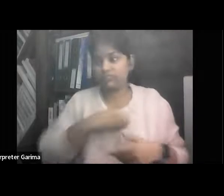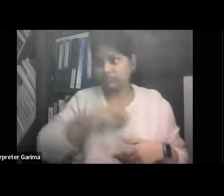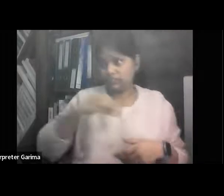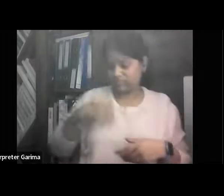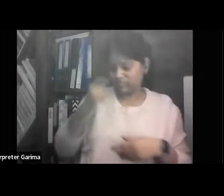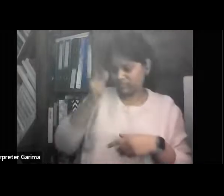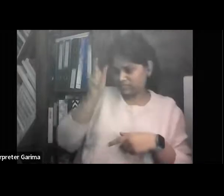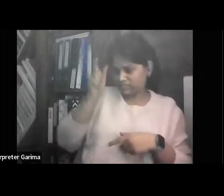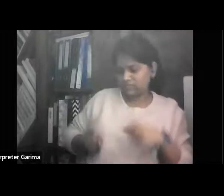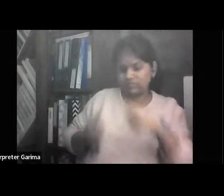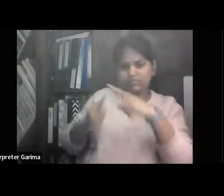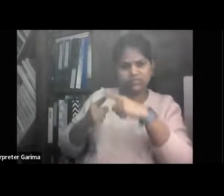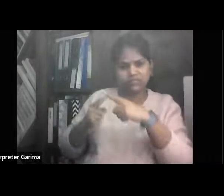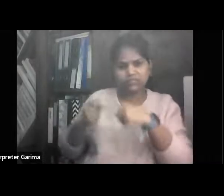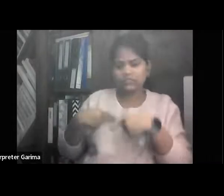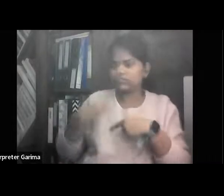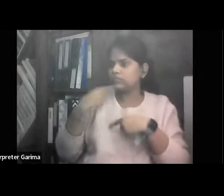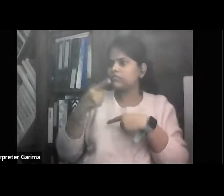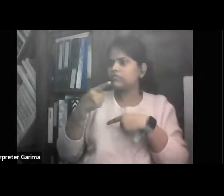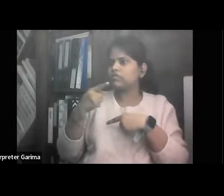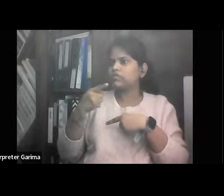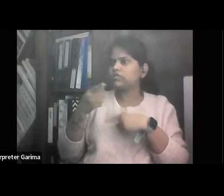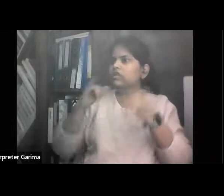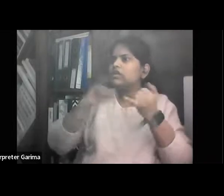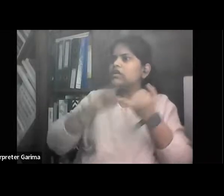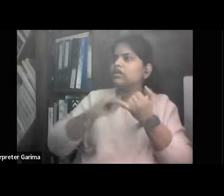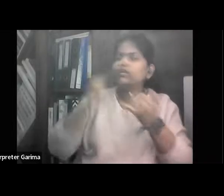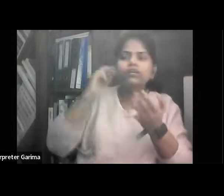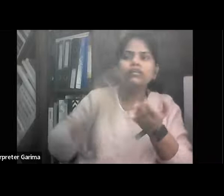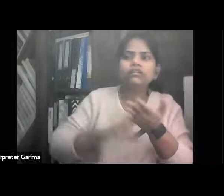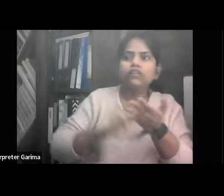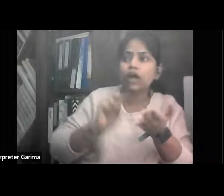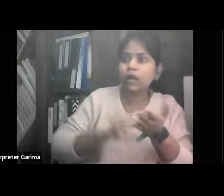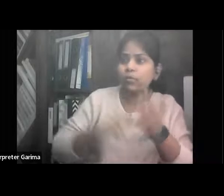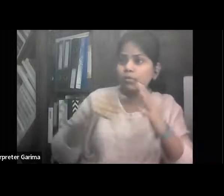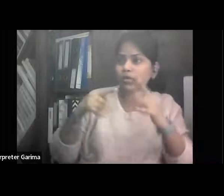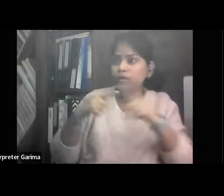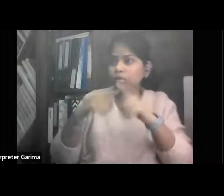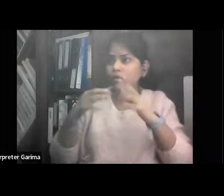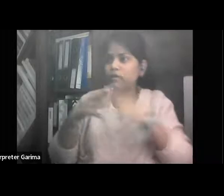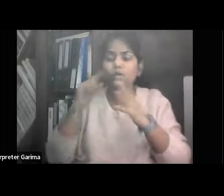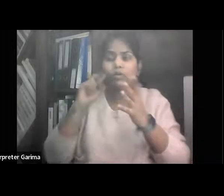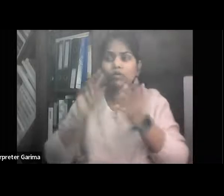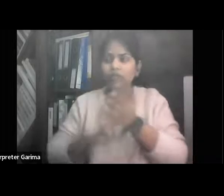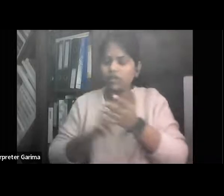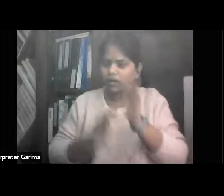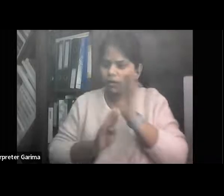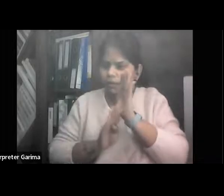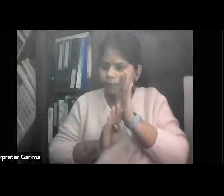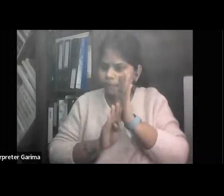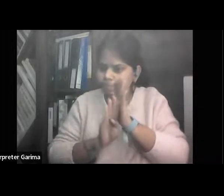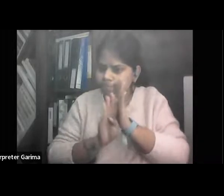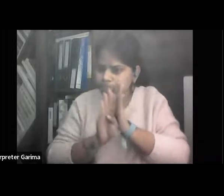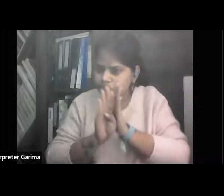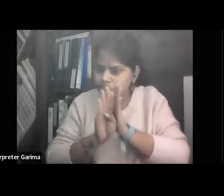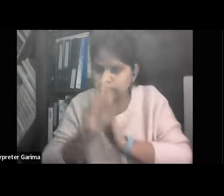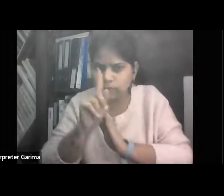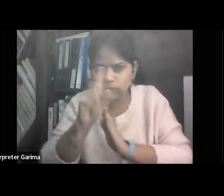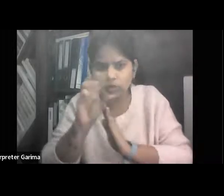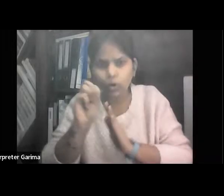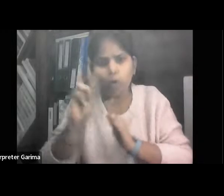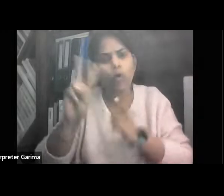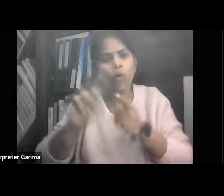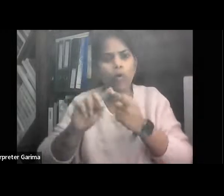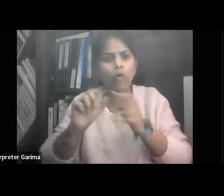that, I quote, Siamese twins developing from one fertilized ovum are invariably of the same sex,